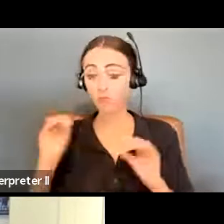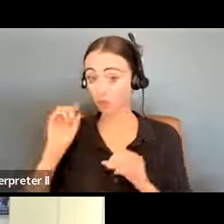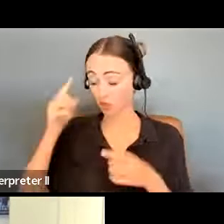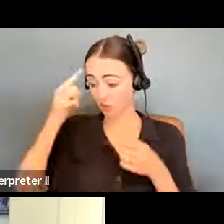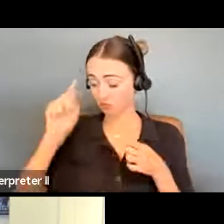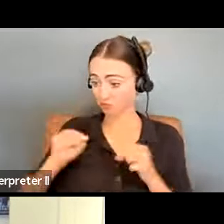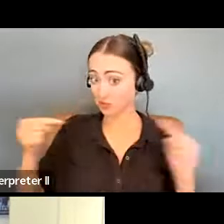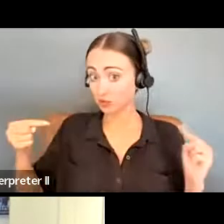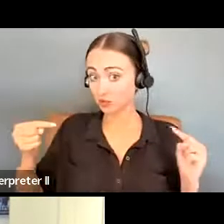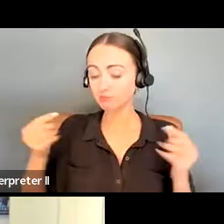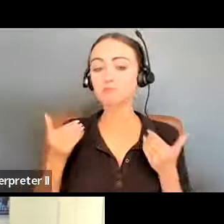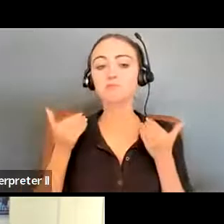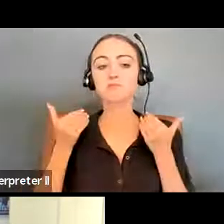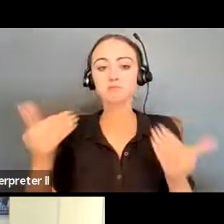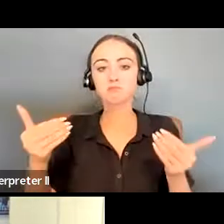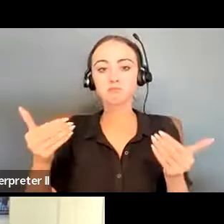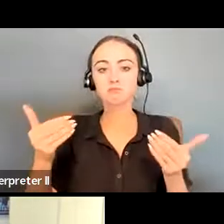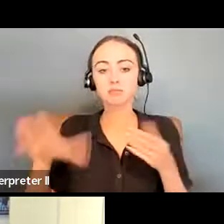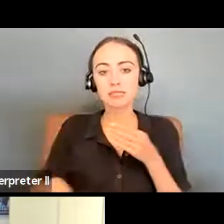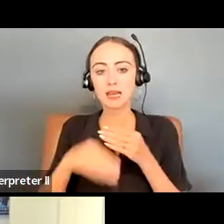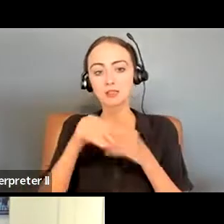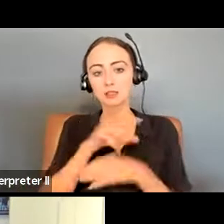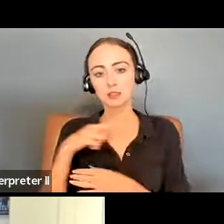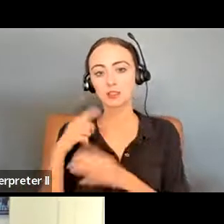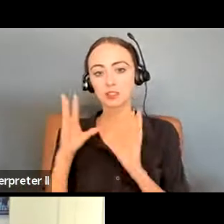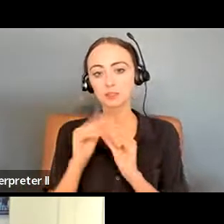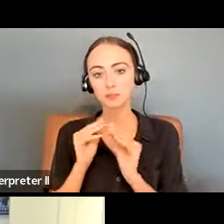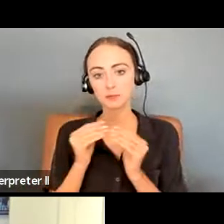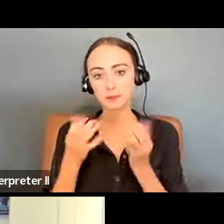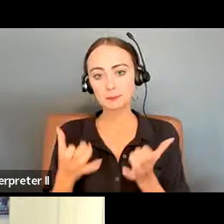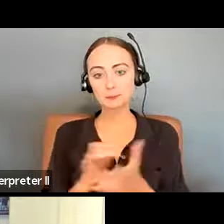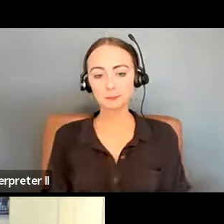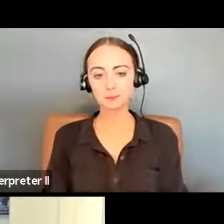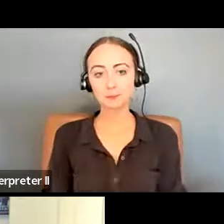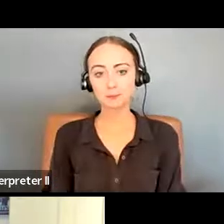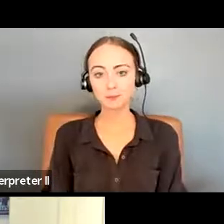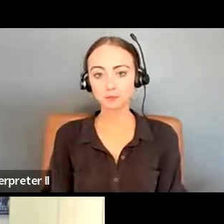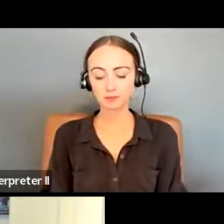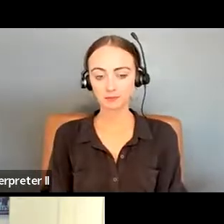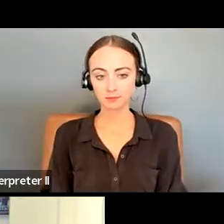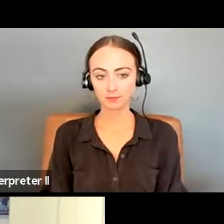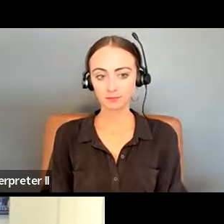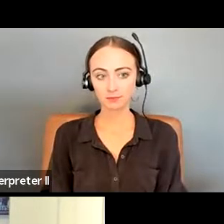will be placed on the consent agenda for today's additional legislative meeting.